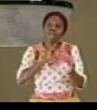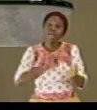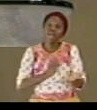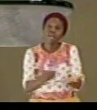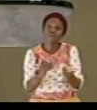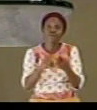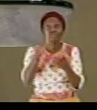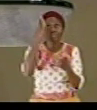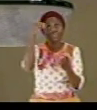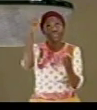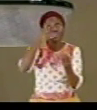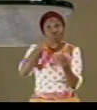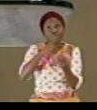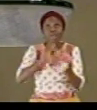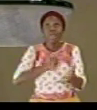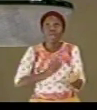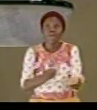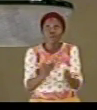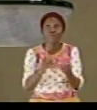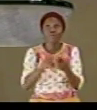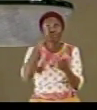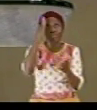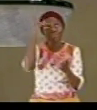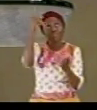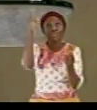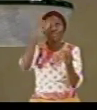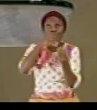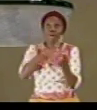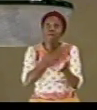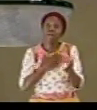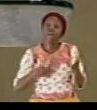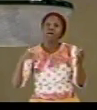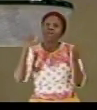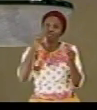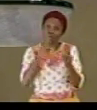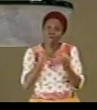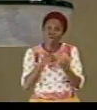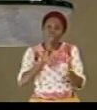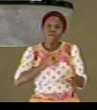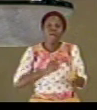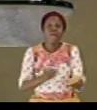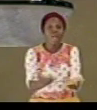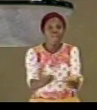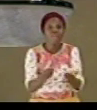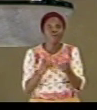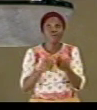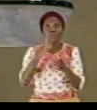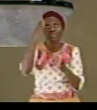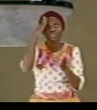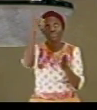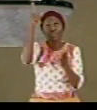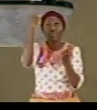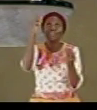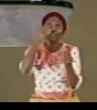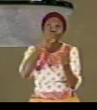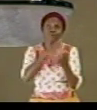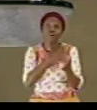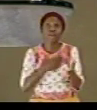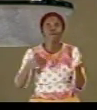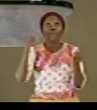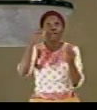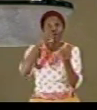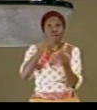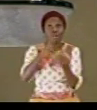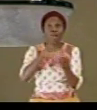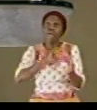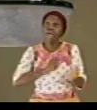know You more. I want to know You more and more. I want to know You more. I want to know You more